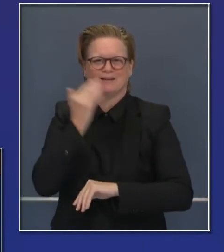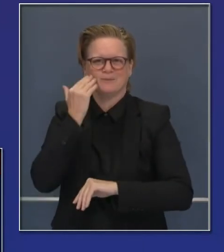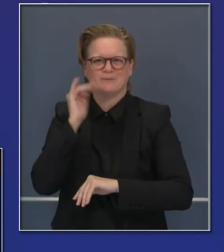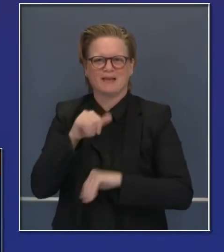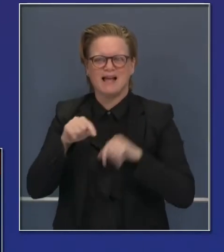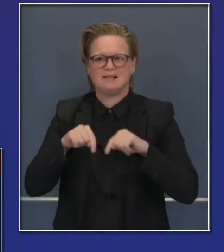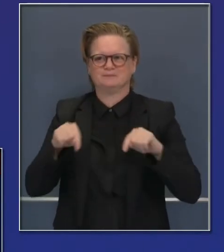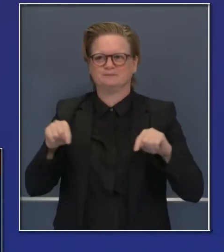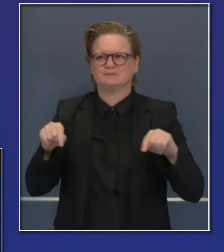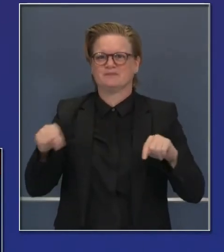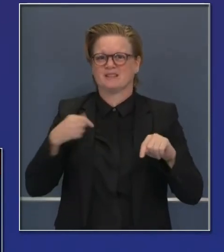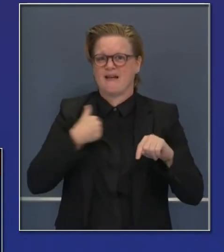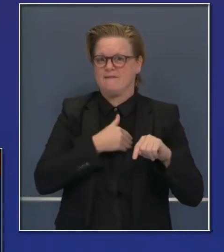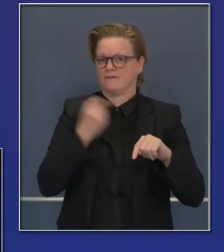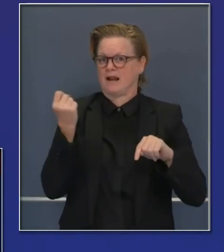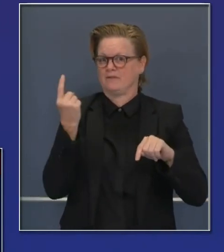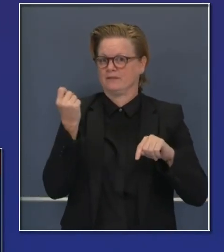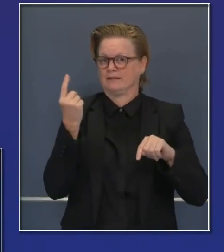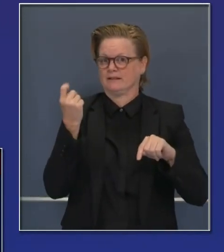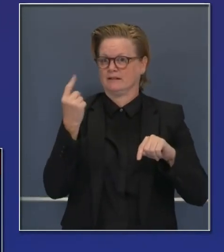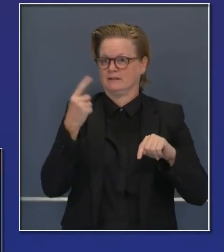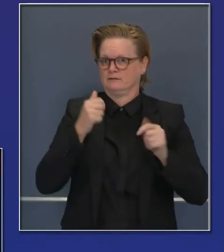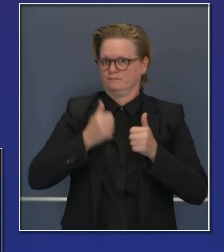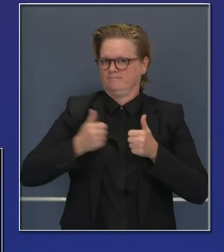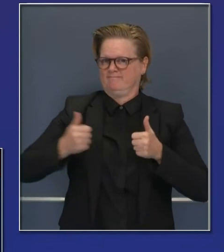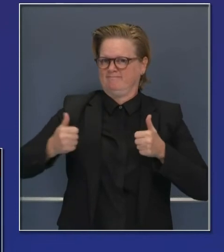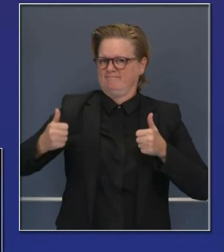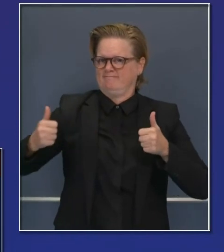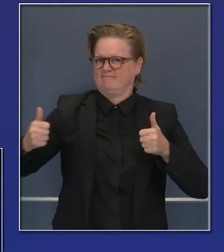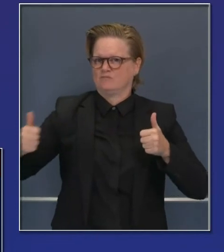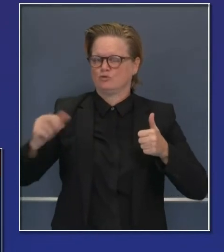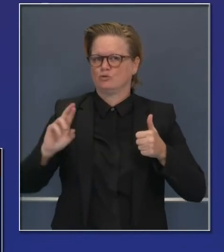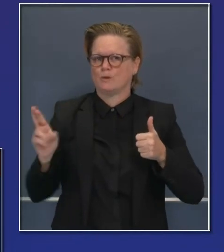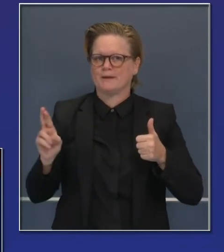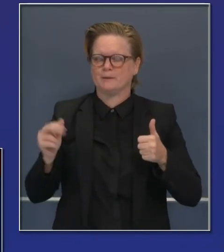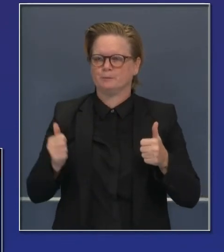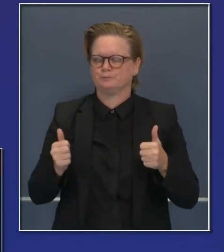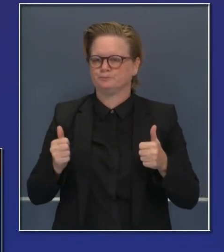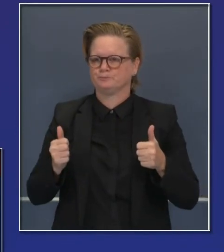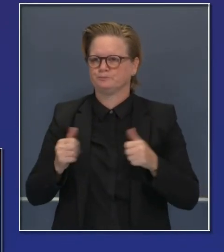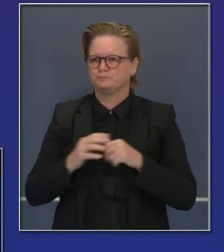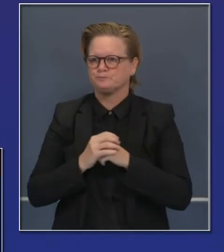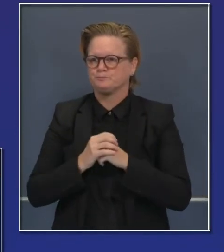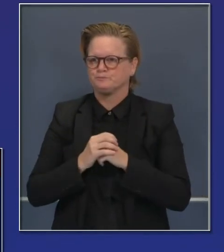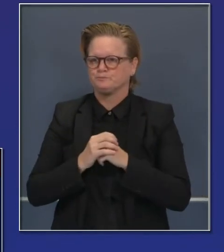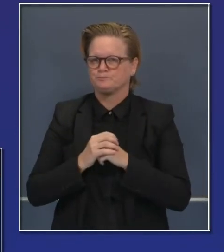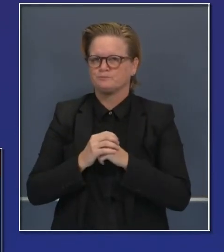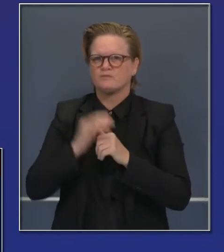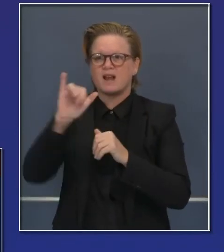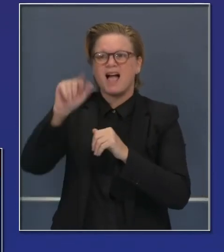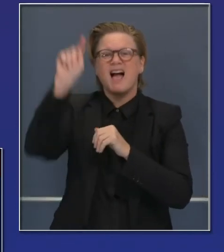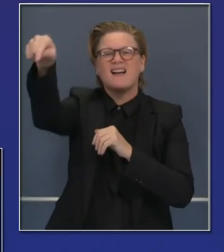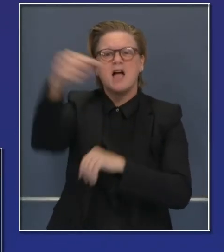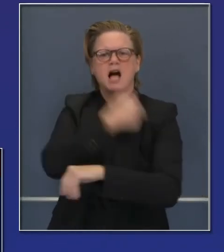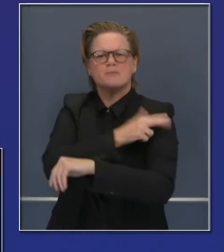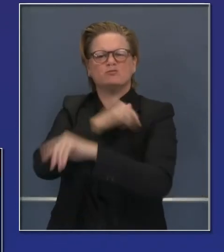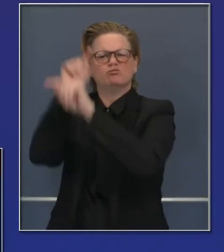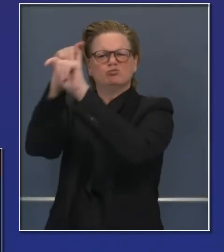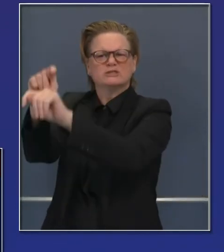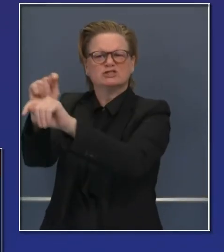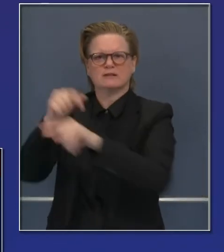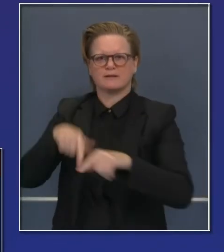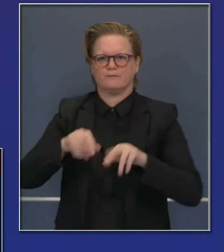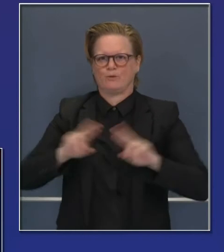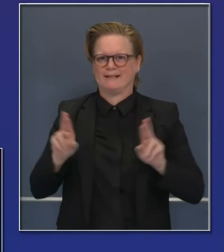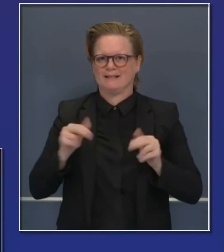facilities outside our traditional healthcare delivery system, the Imperial Valley College FMS site that's already prepared